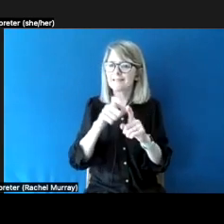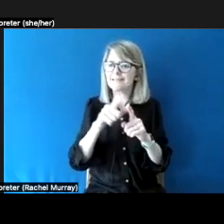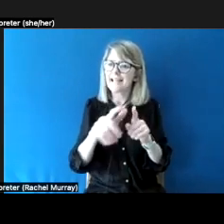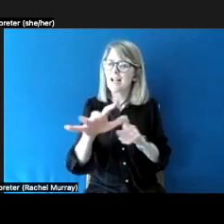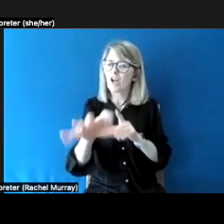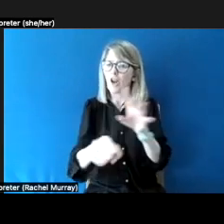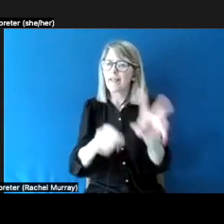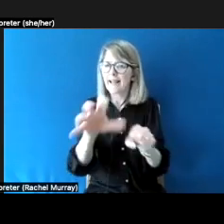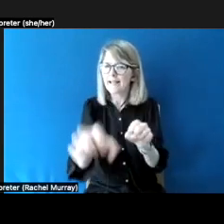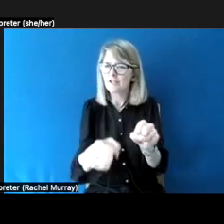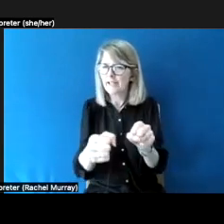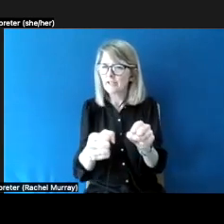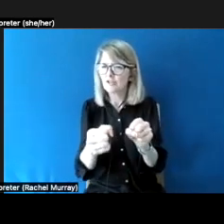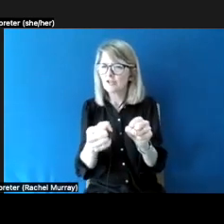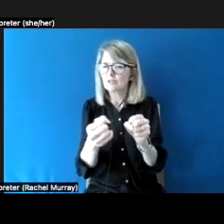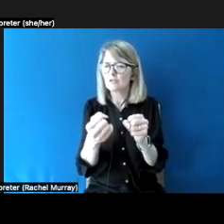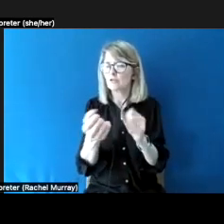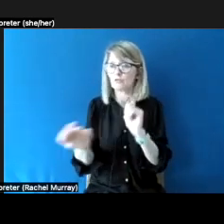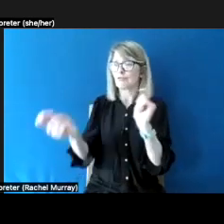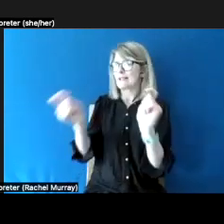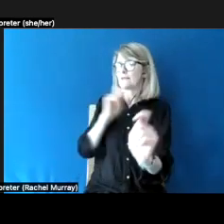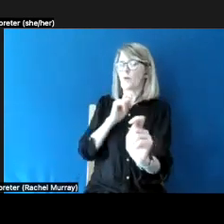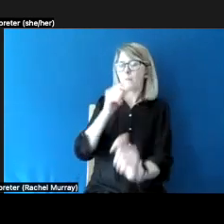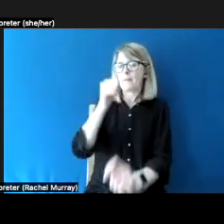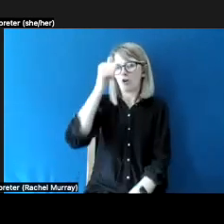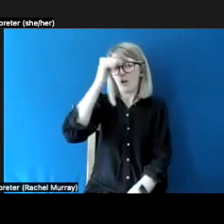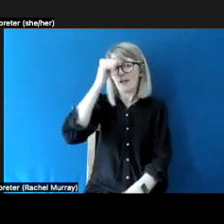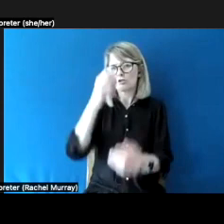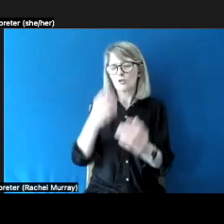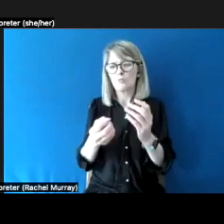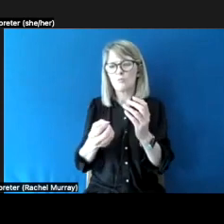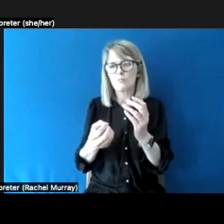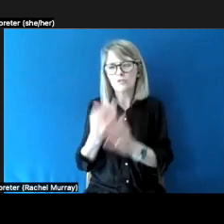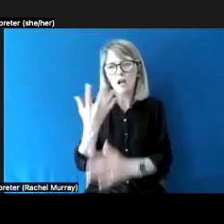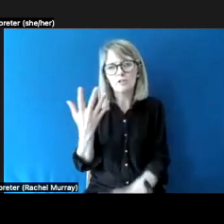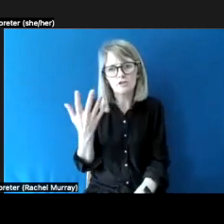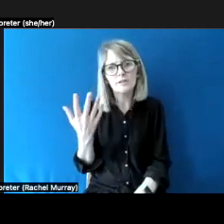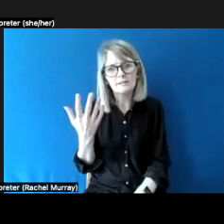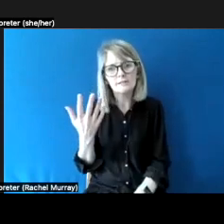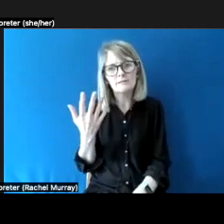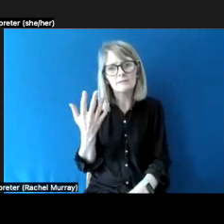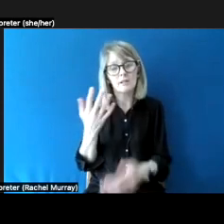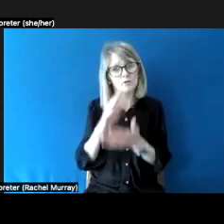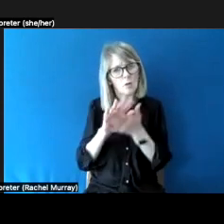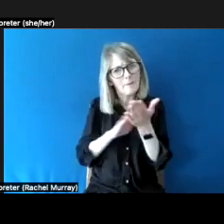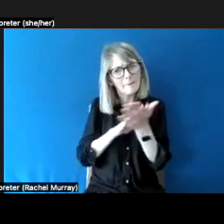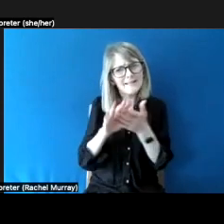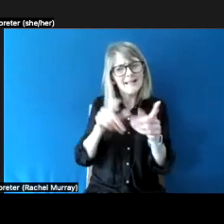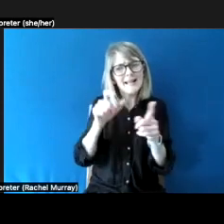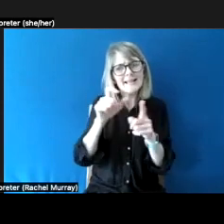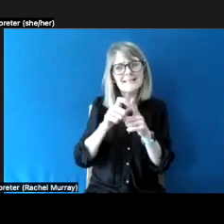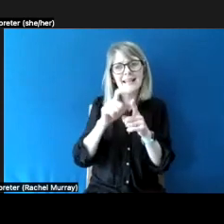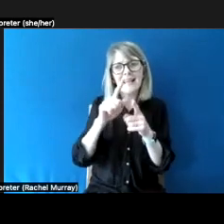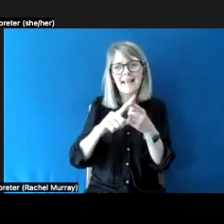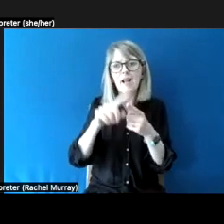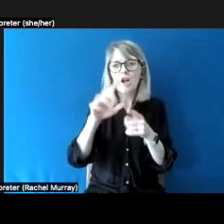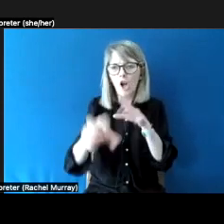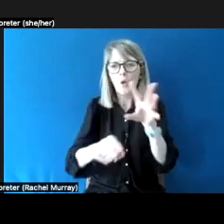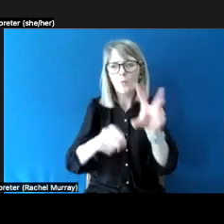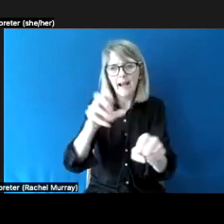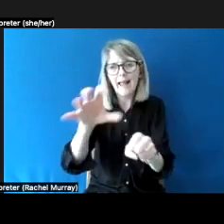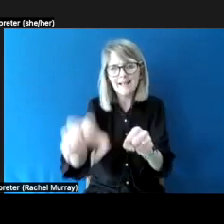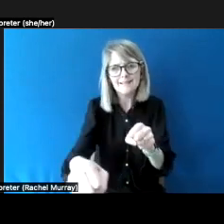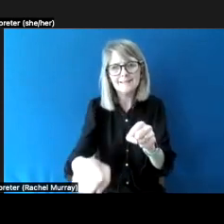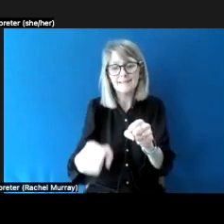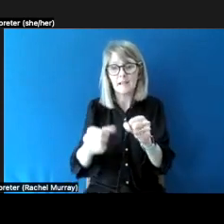transform knowledge production. So in other words, decoloniality, as we understand, is a way